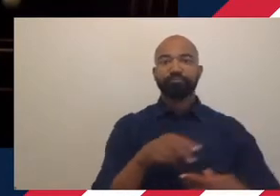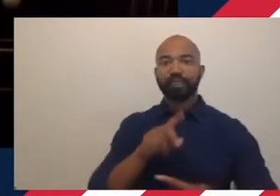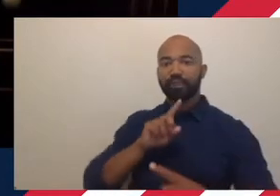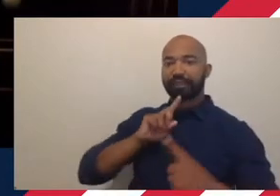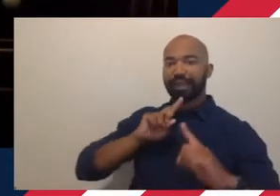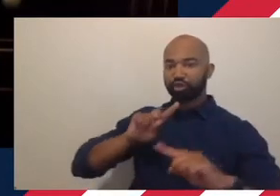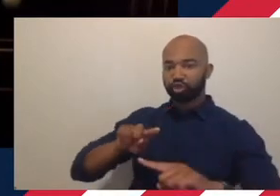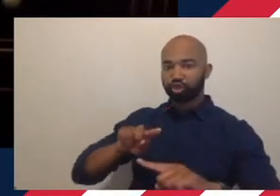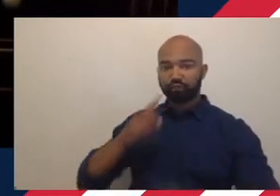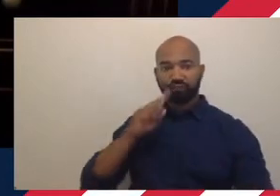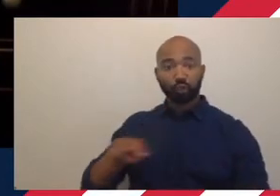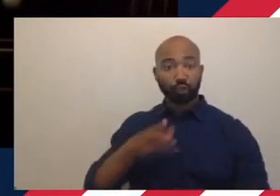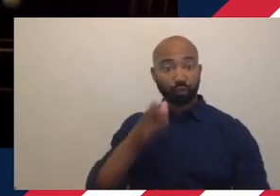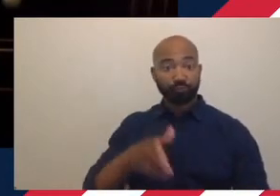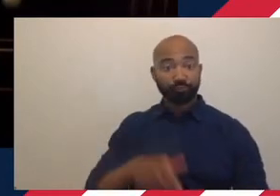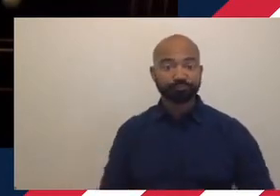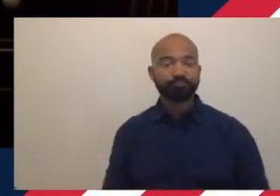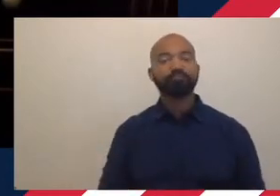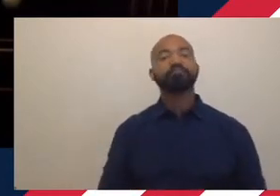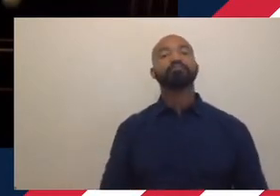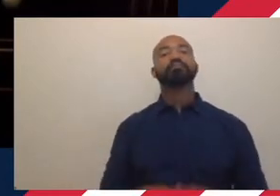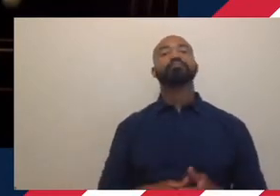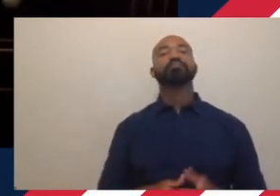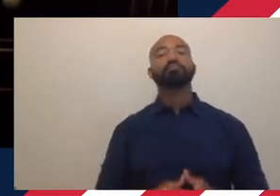you. And